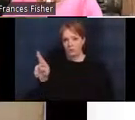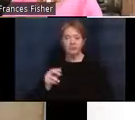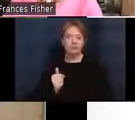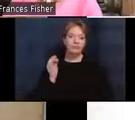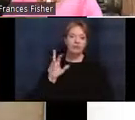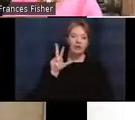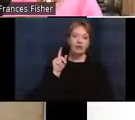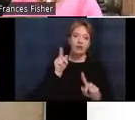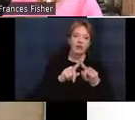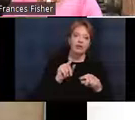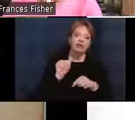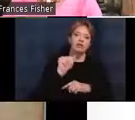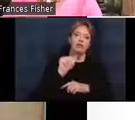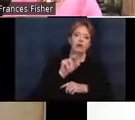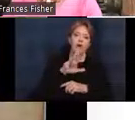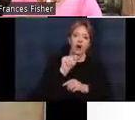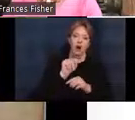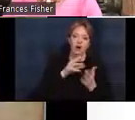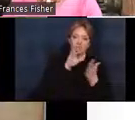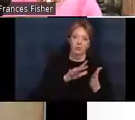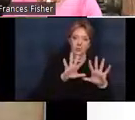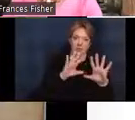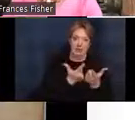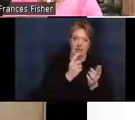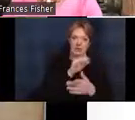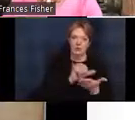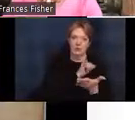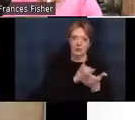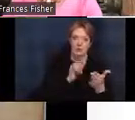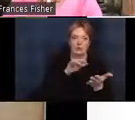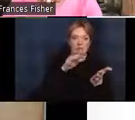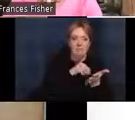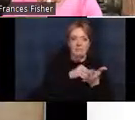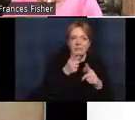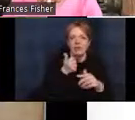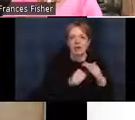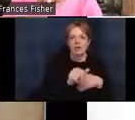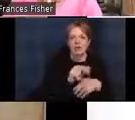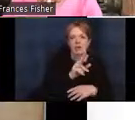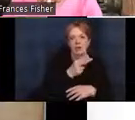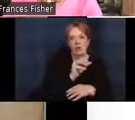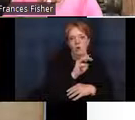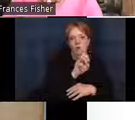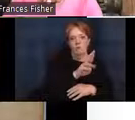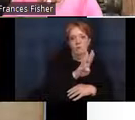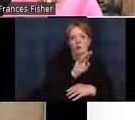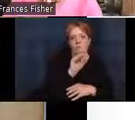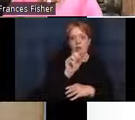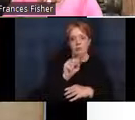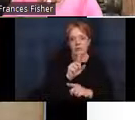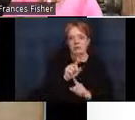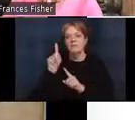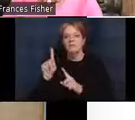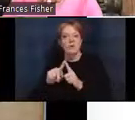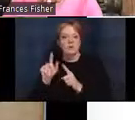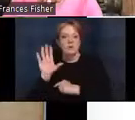York, studying under Homer Boss. In 1932, she was admitted to Cooper Union and studied sculpture for 3.5 years